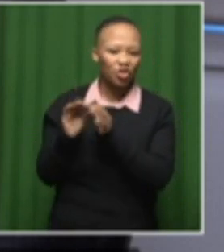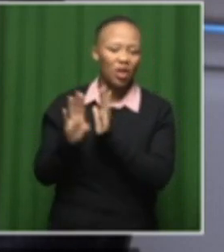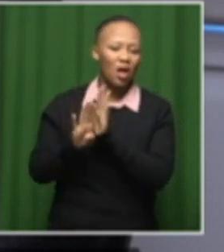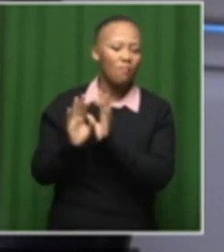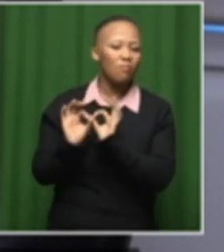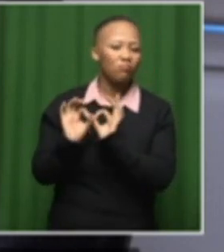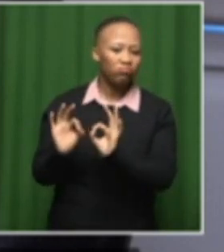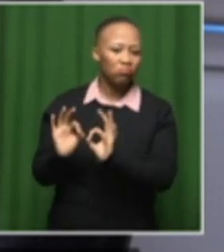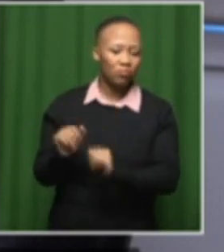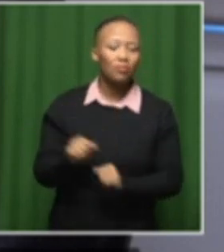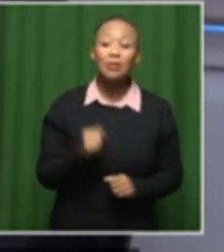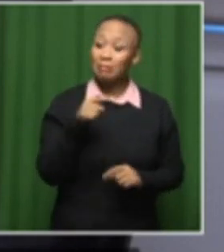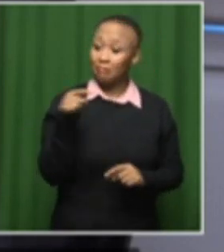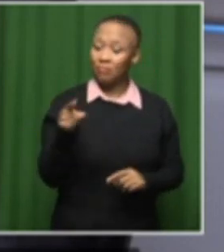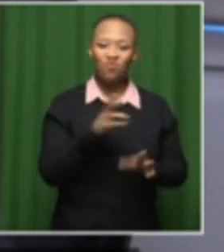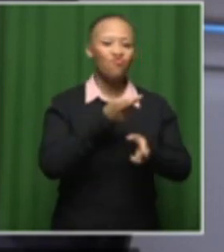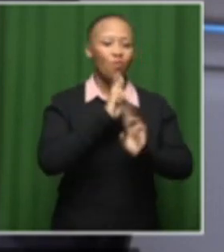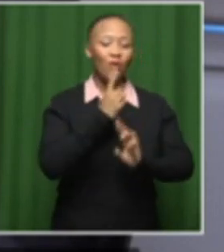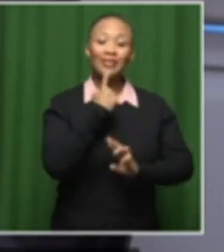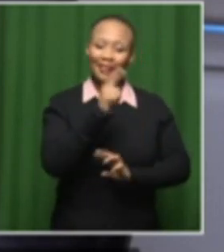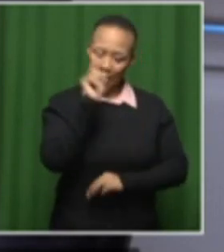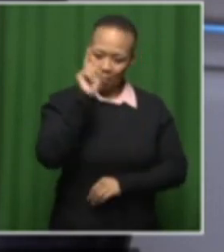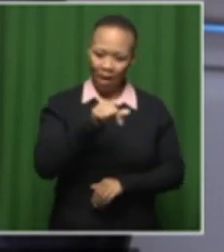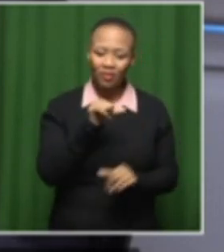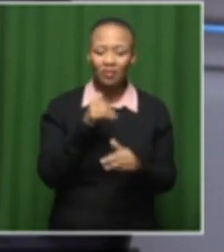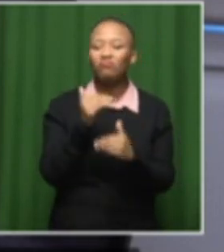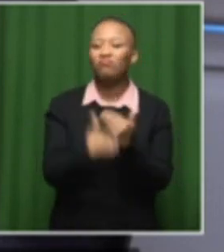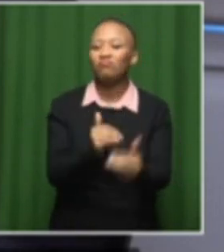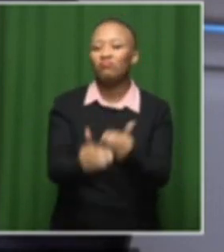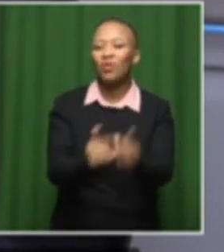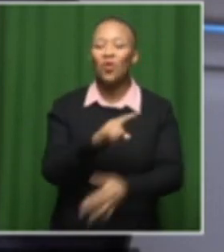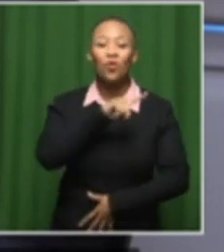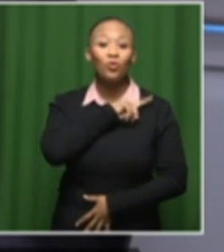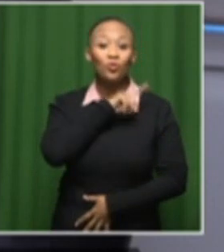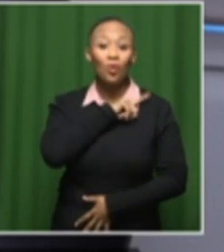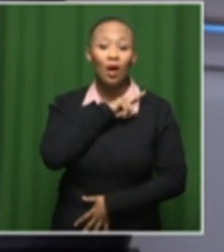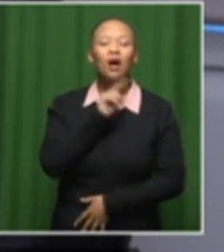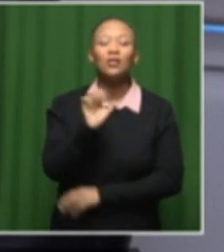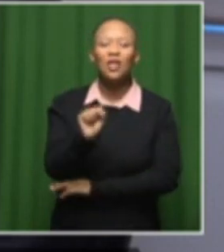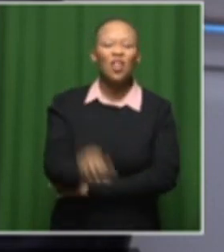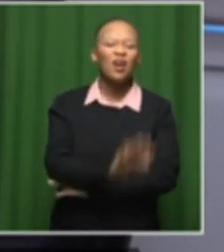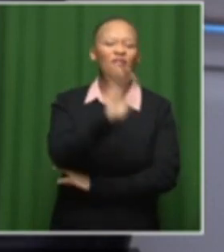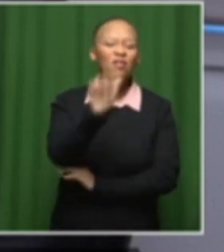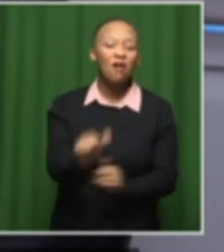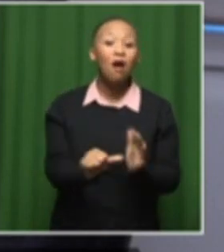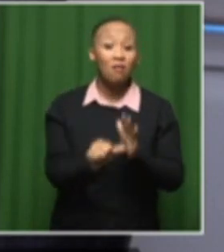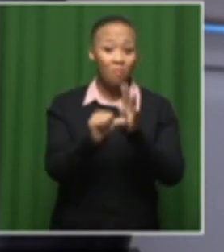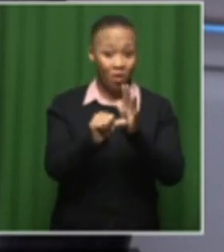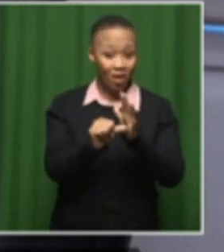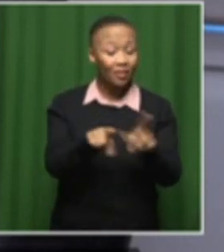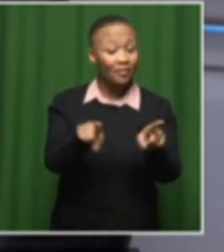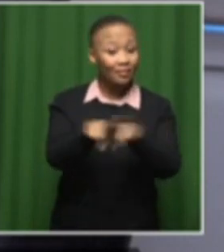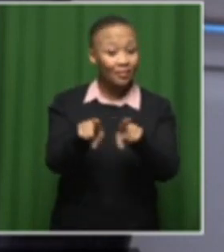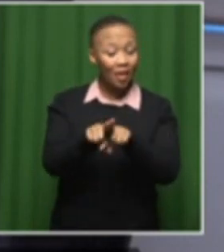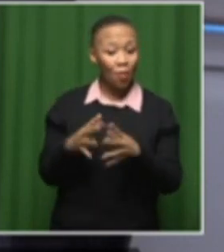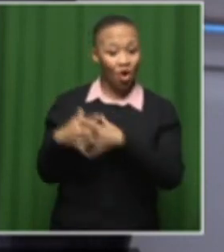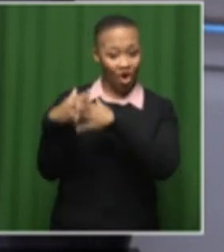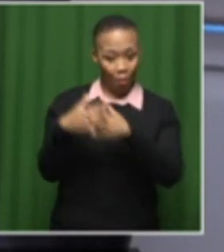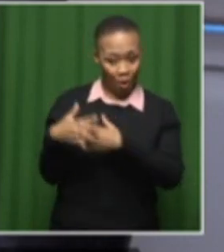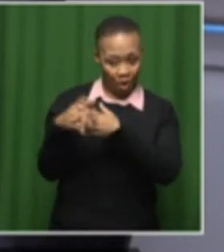we must now proceed to, because it's important for South Africa and the United States to have a good